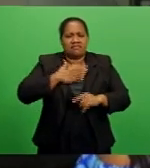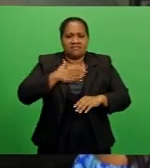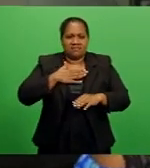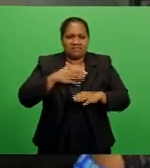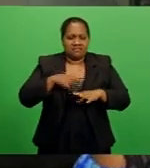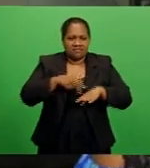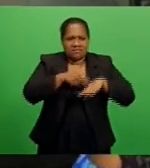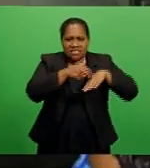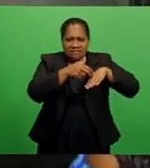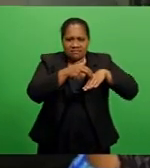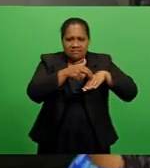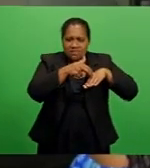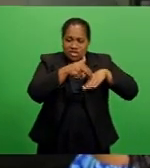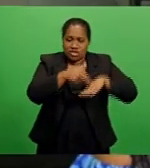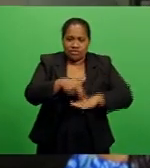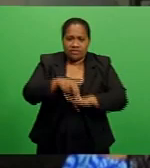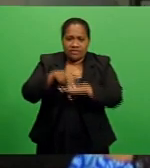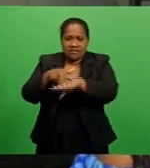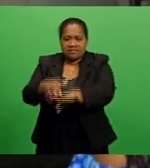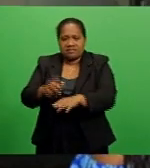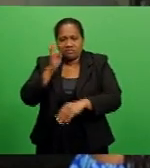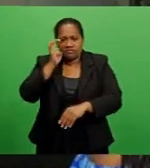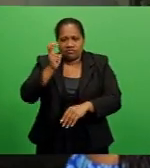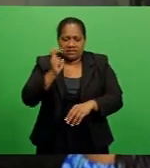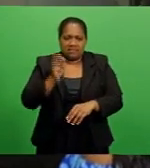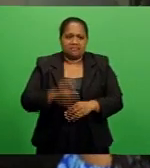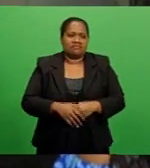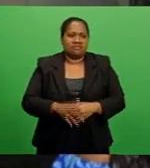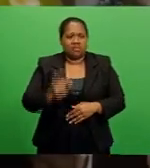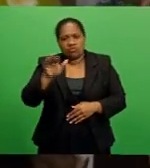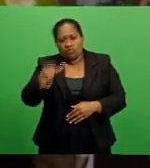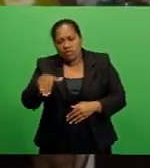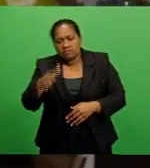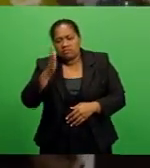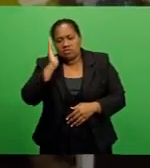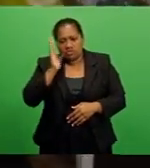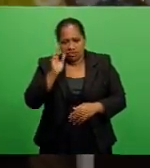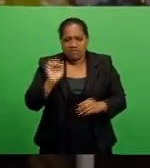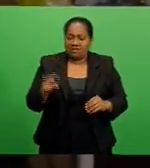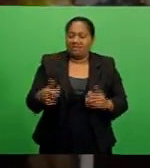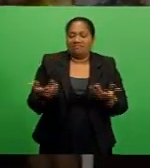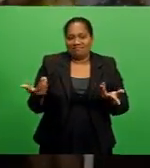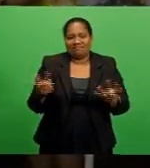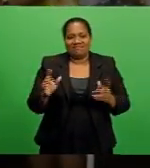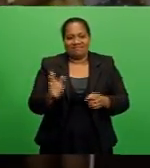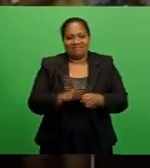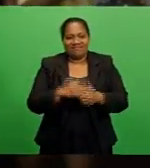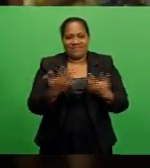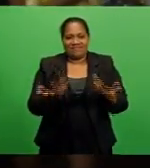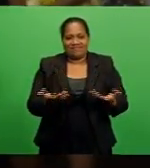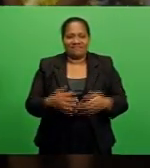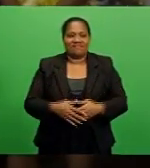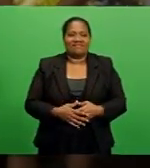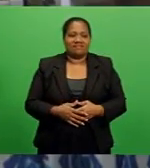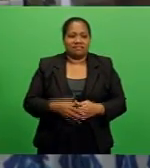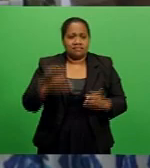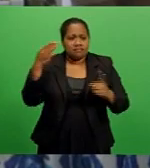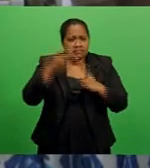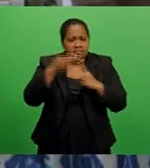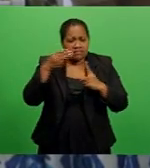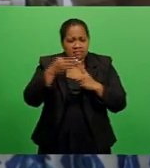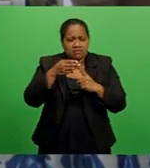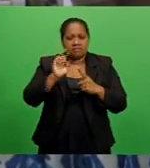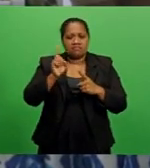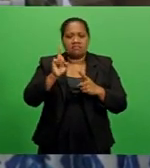training, at home, at school, and yeah, and I'll get through it, yeah. The main aim for Surfing Fiji is the